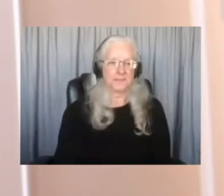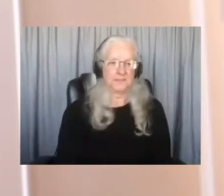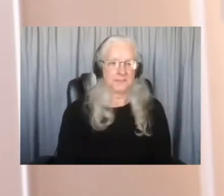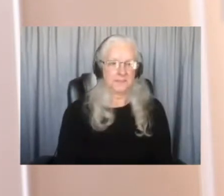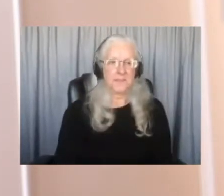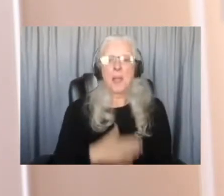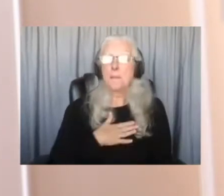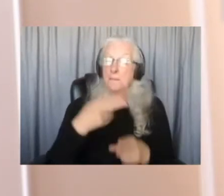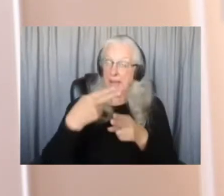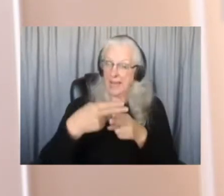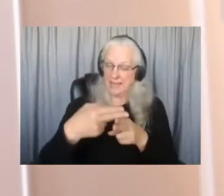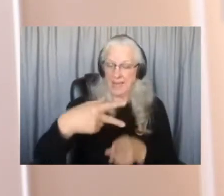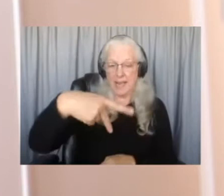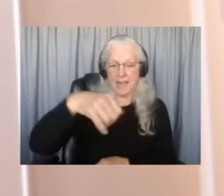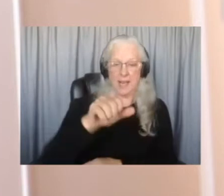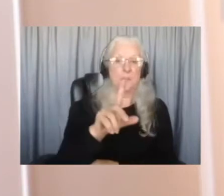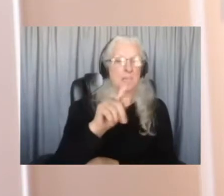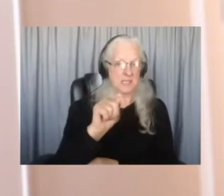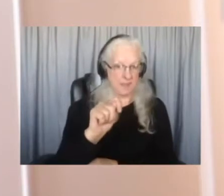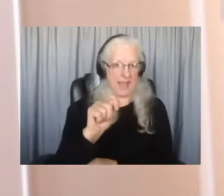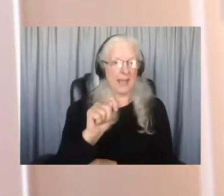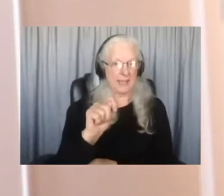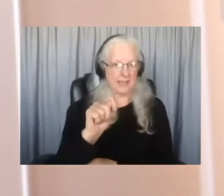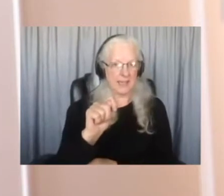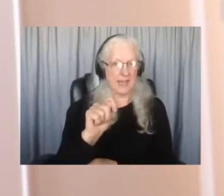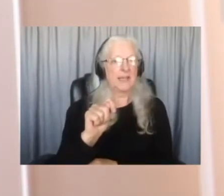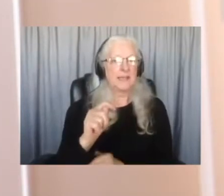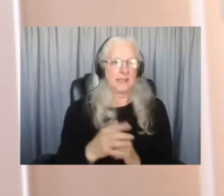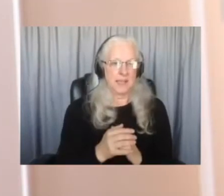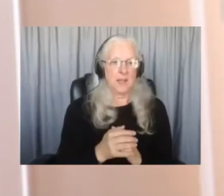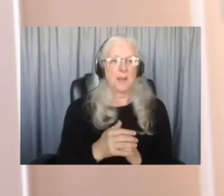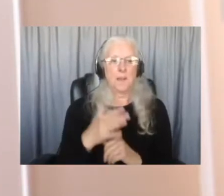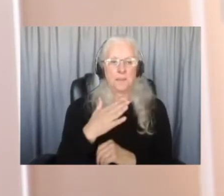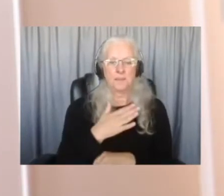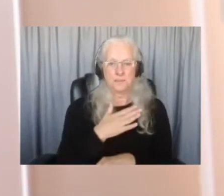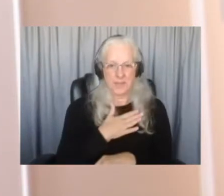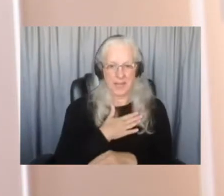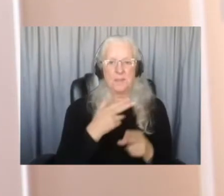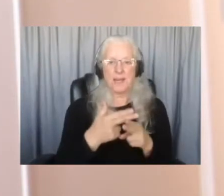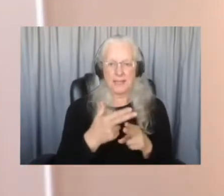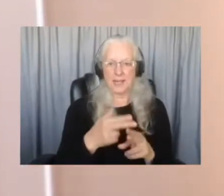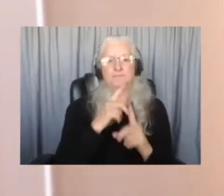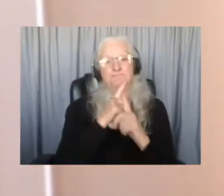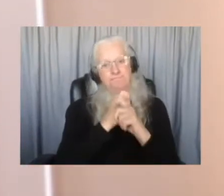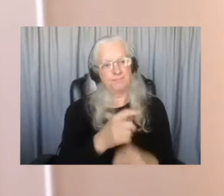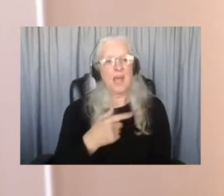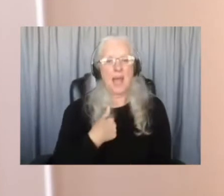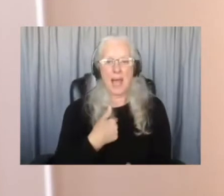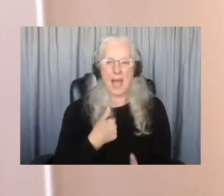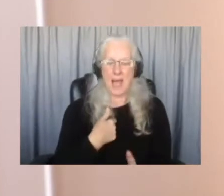Ningewance. Anishinaabe name is Waabi-bizhikiikwe. I am Bear Clan and I'm from Lac Seul. I've been